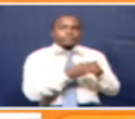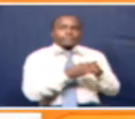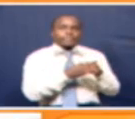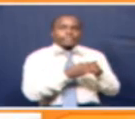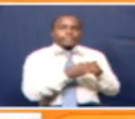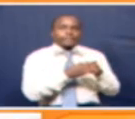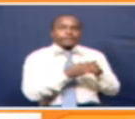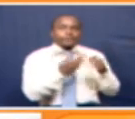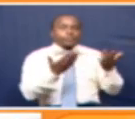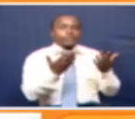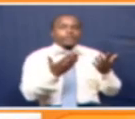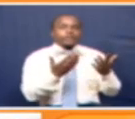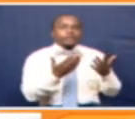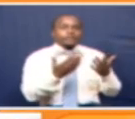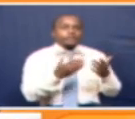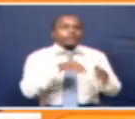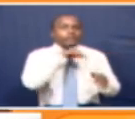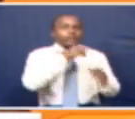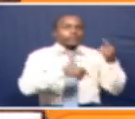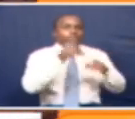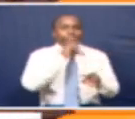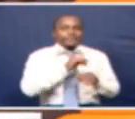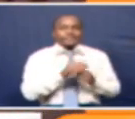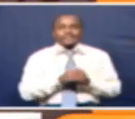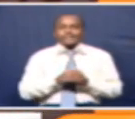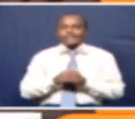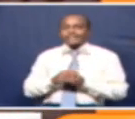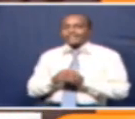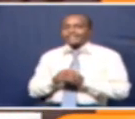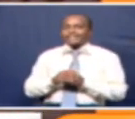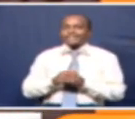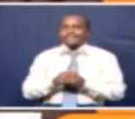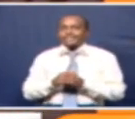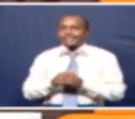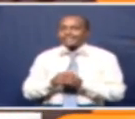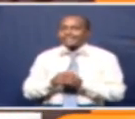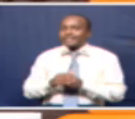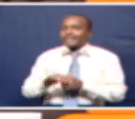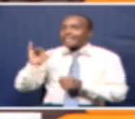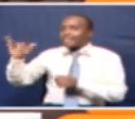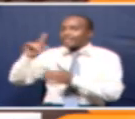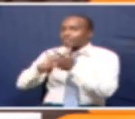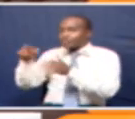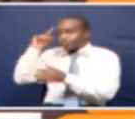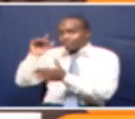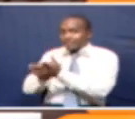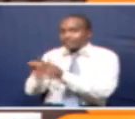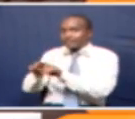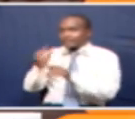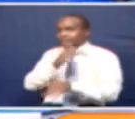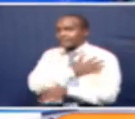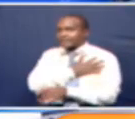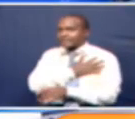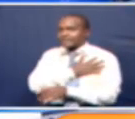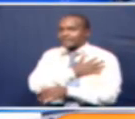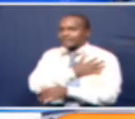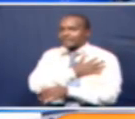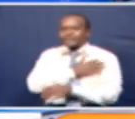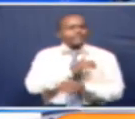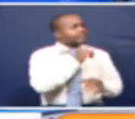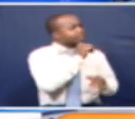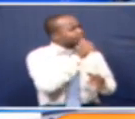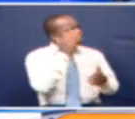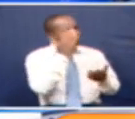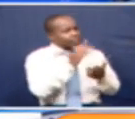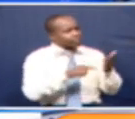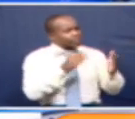Odinga was the president. Okay, that's elected. That is what you believe as NASA. It's not what we believe. That is what